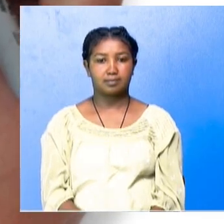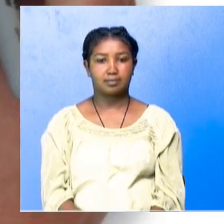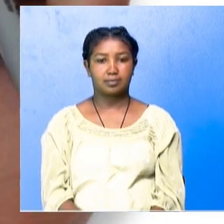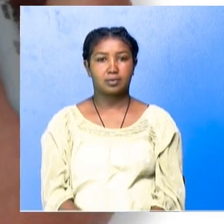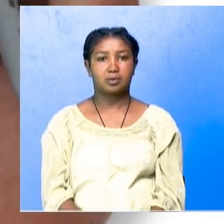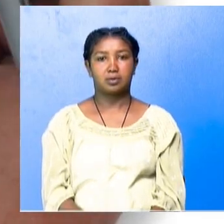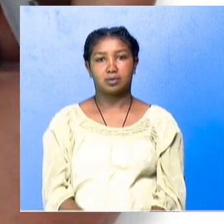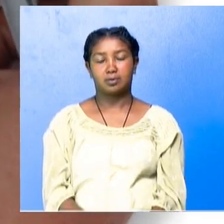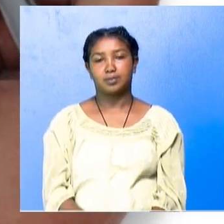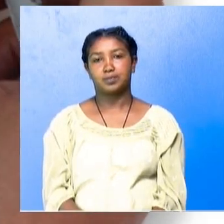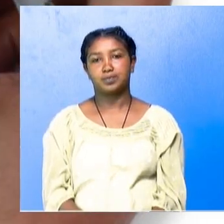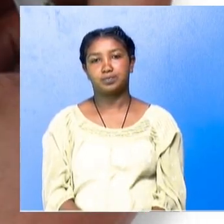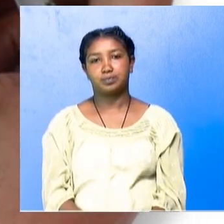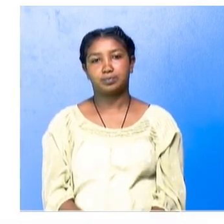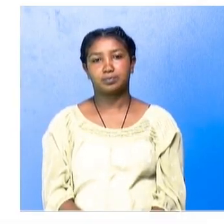Yes, you may.